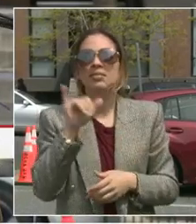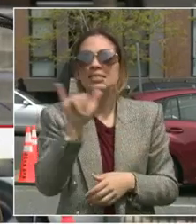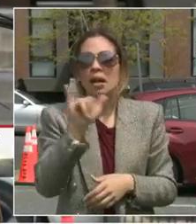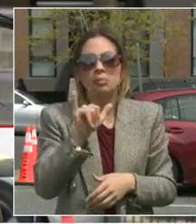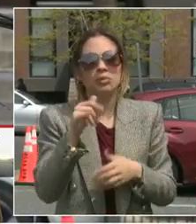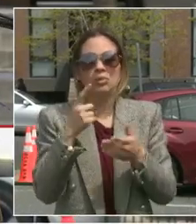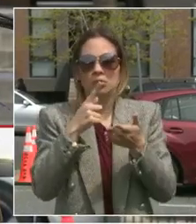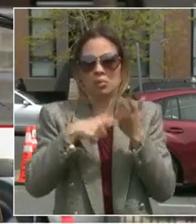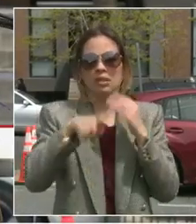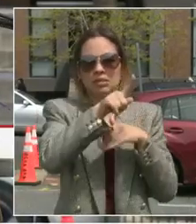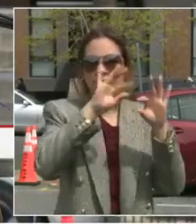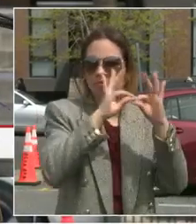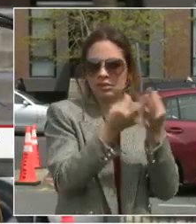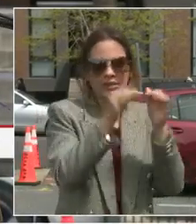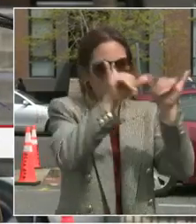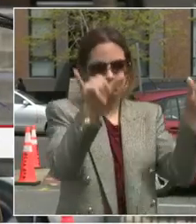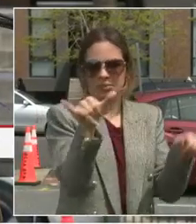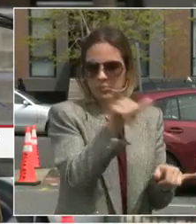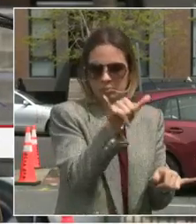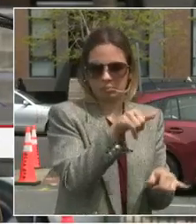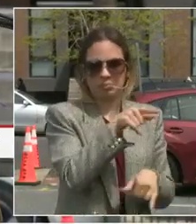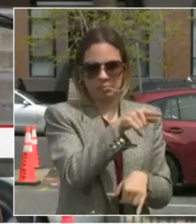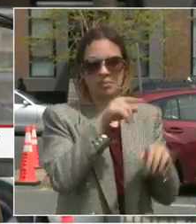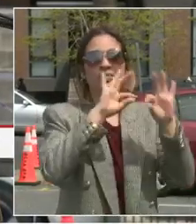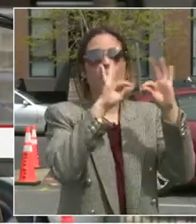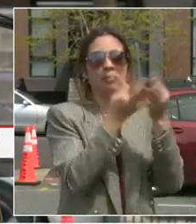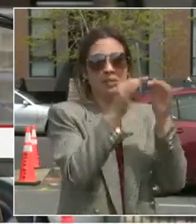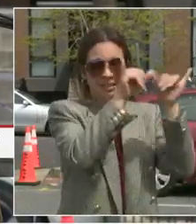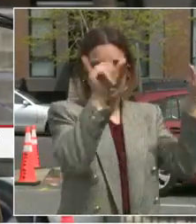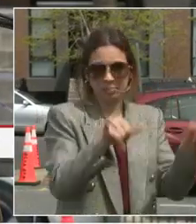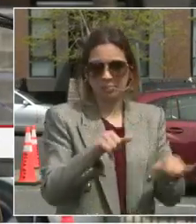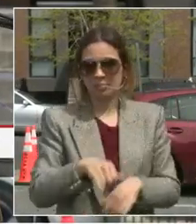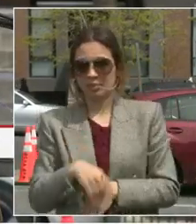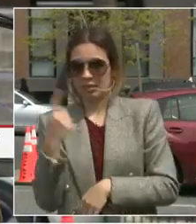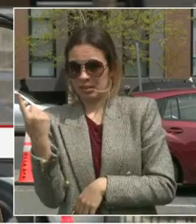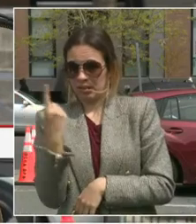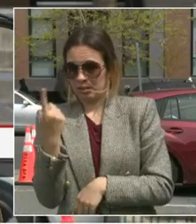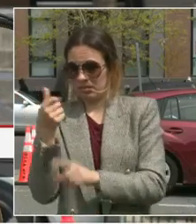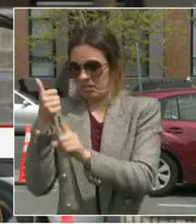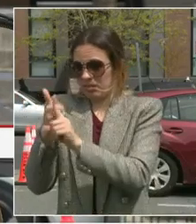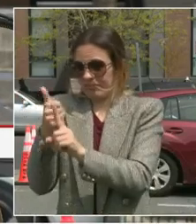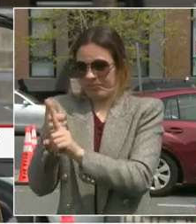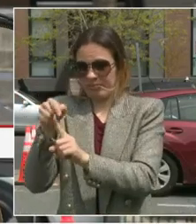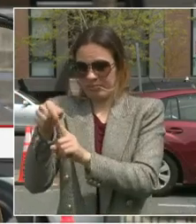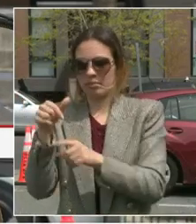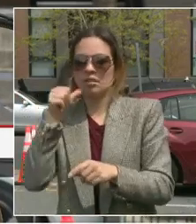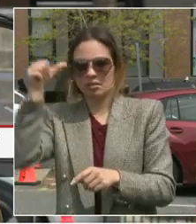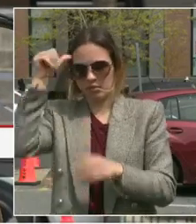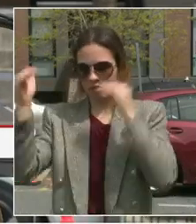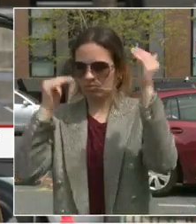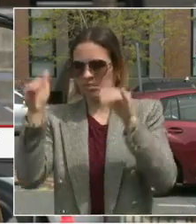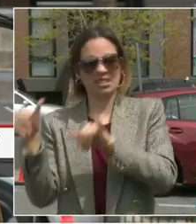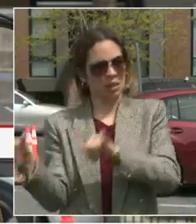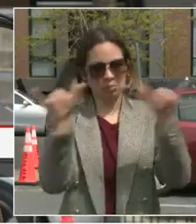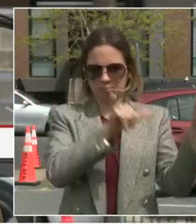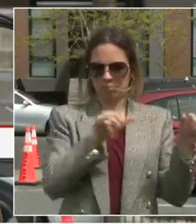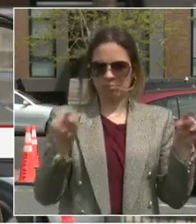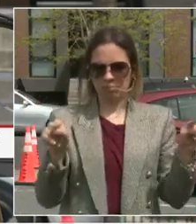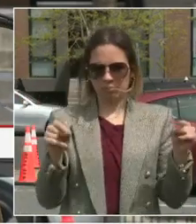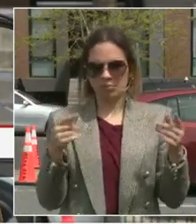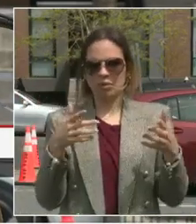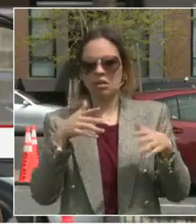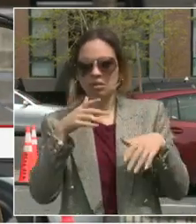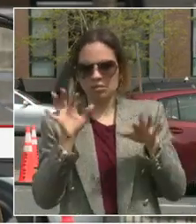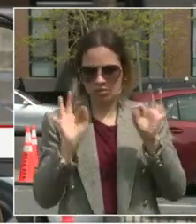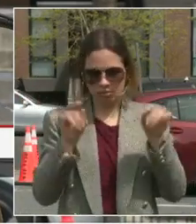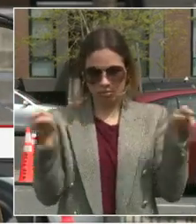family system. Over the upcoming year, we're establishing a homelessness prevention hotline, a walk-in center, stationing homelessness